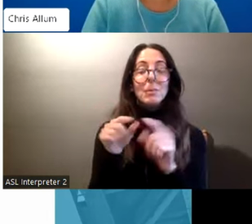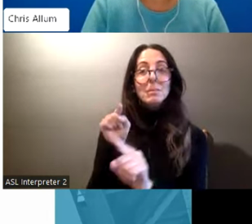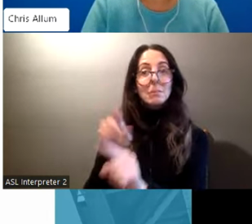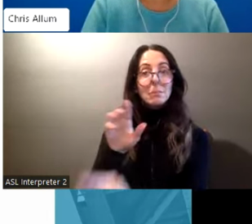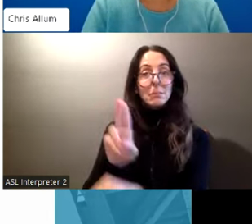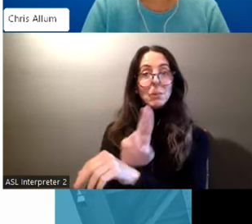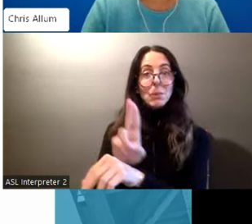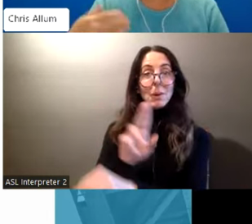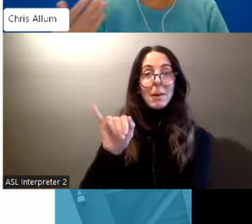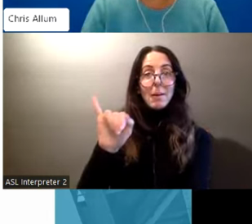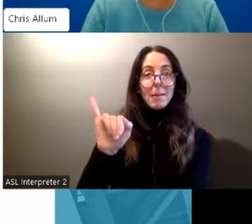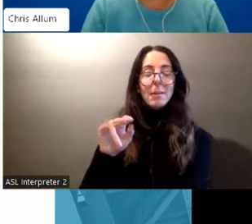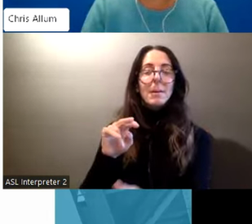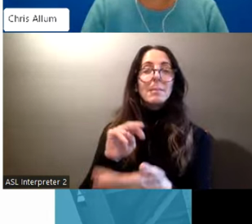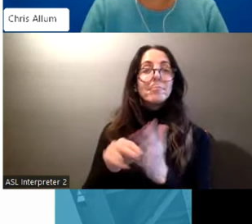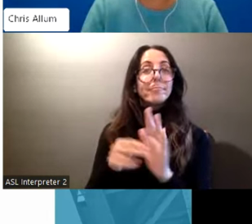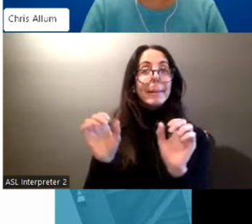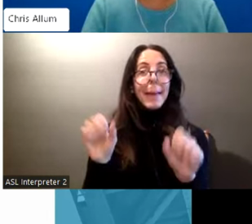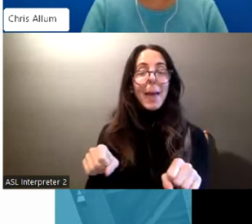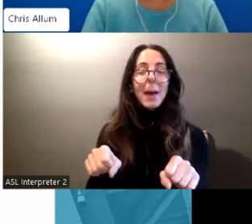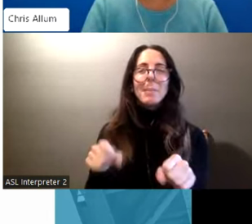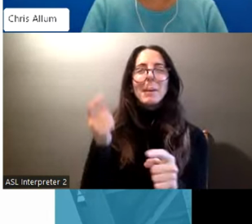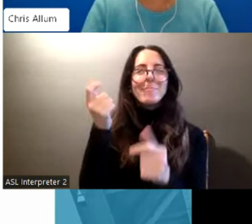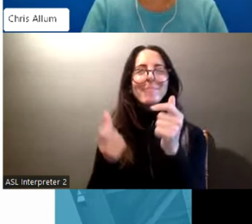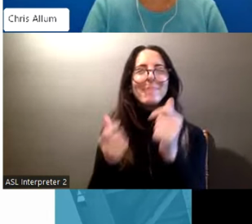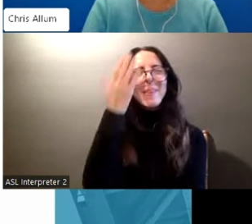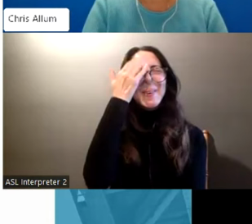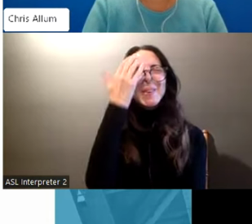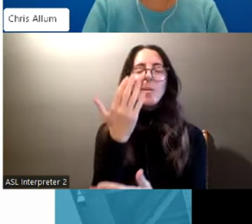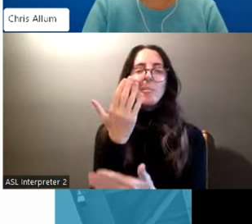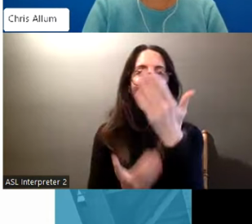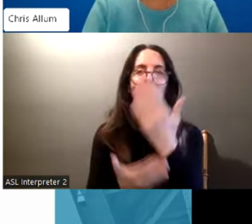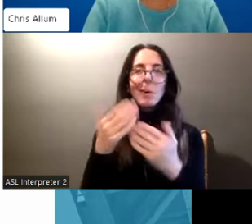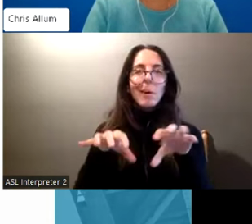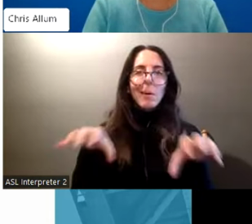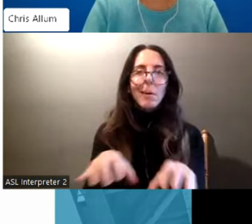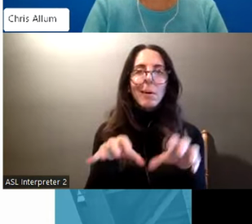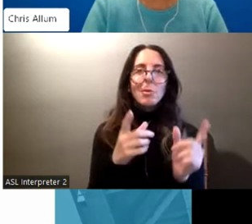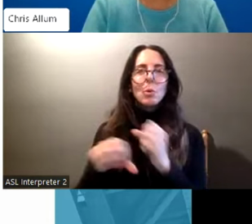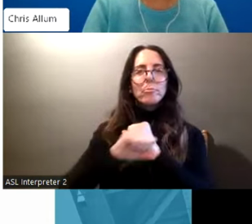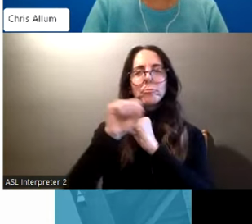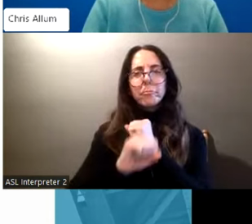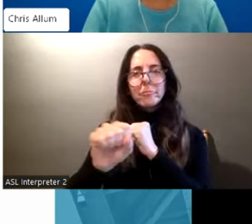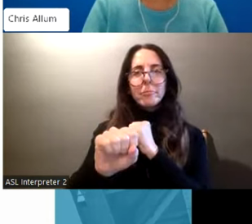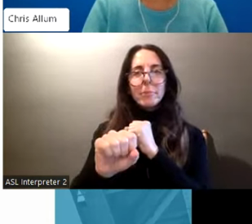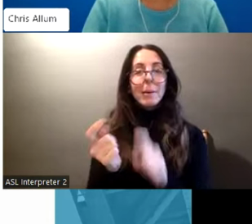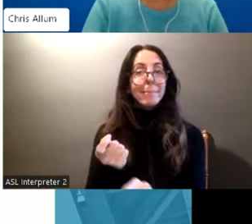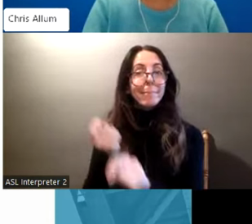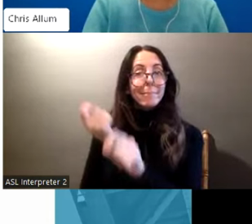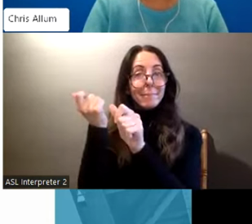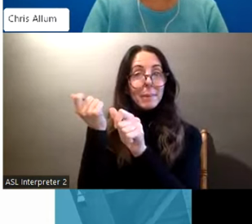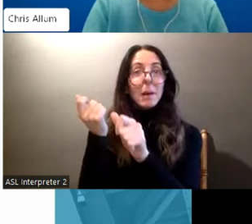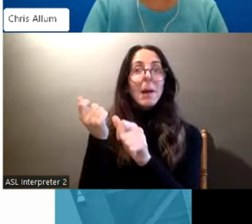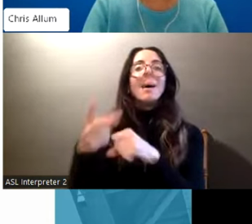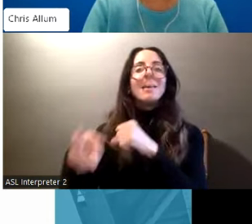to um, eliminate some of those manual processes that take a lot of time so that it can